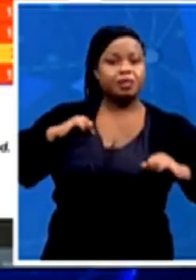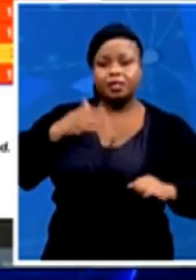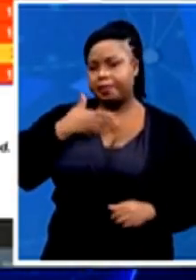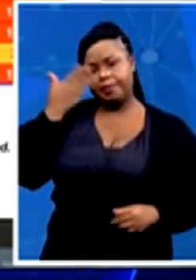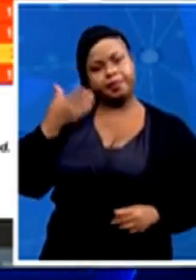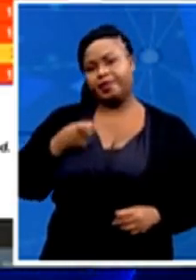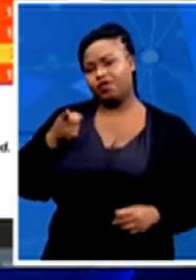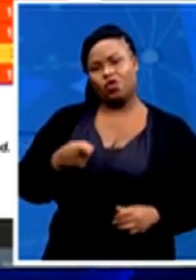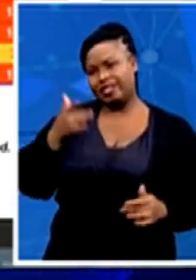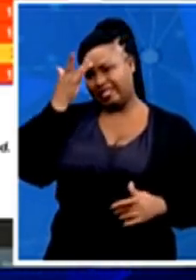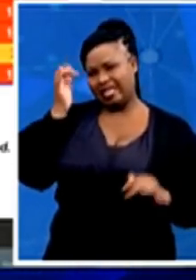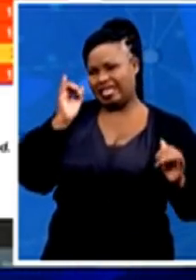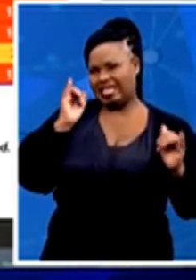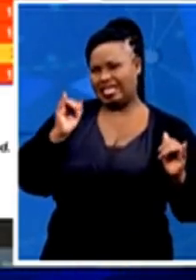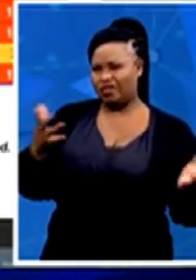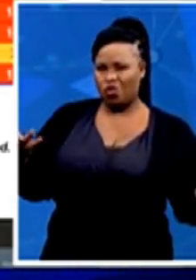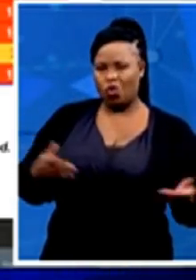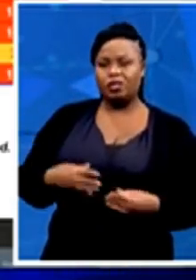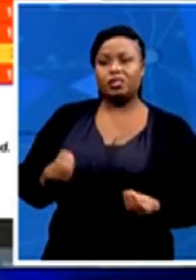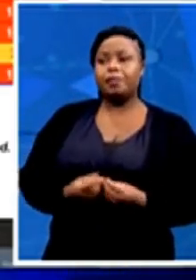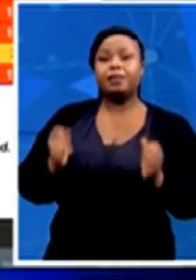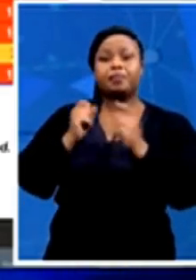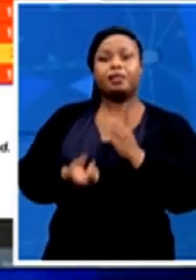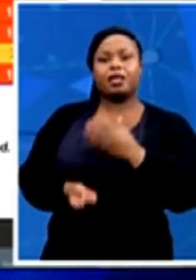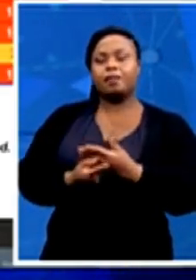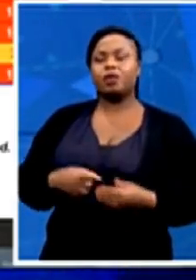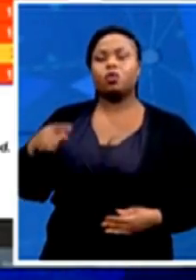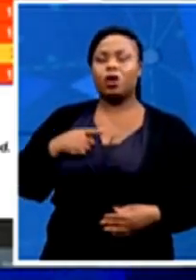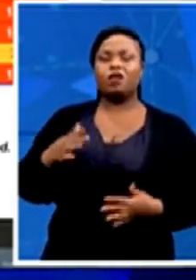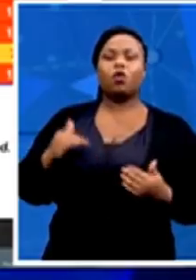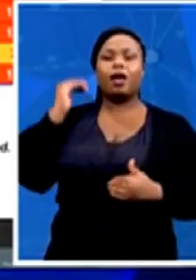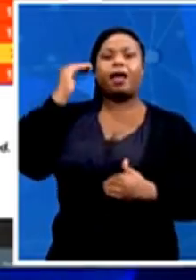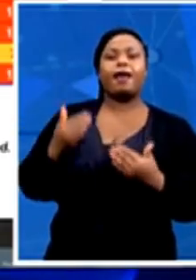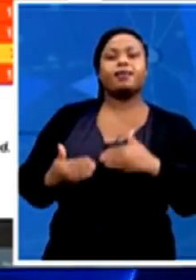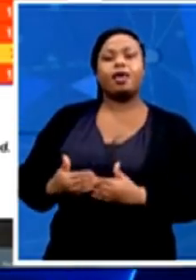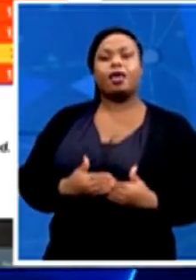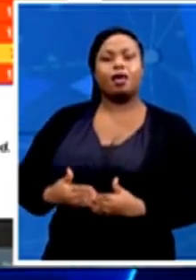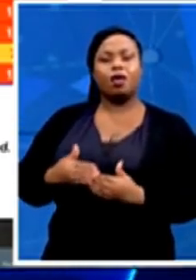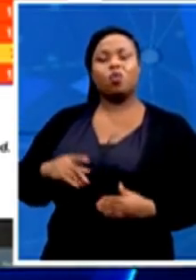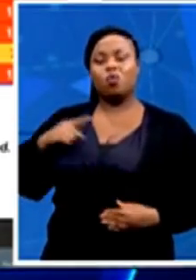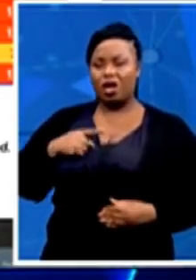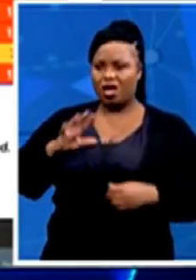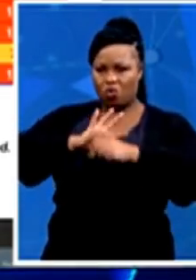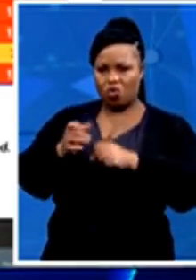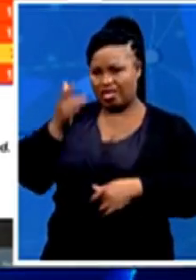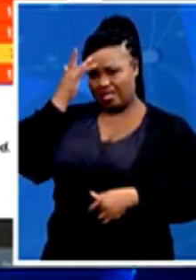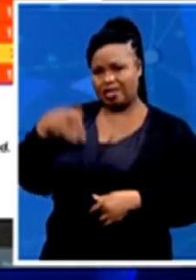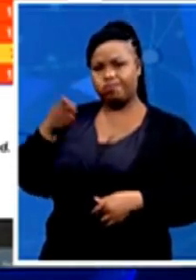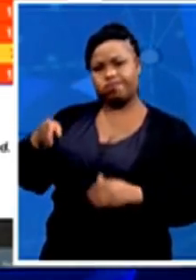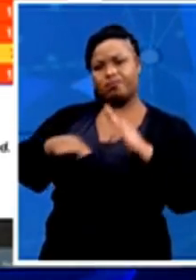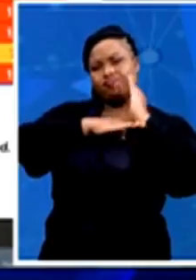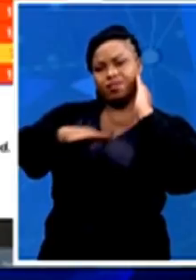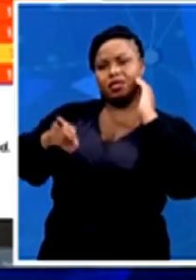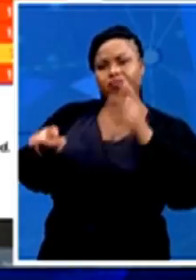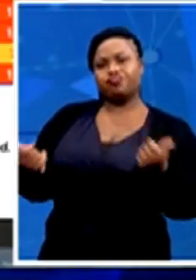coming weekend in the critical care capacity, because it's all been taken up by COVID. You can see the pressure across the various areas. And